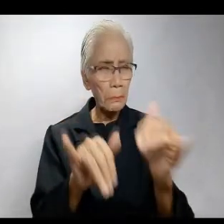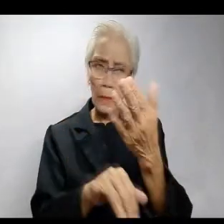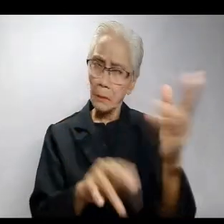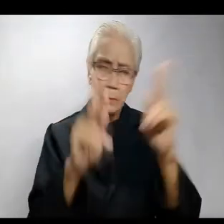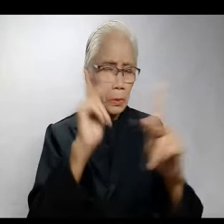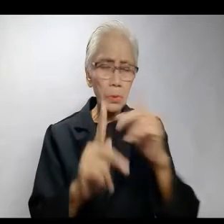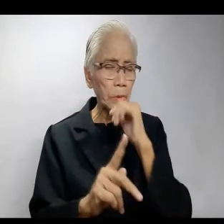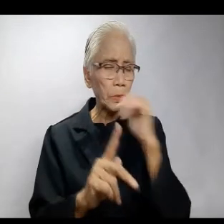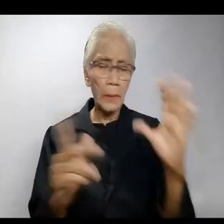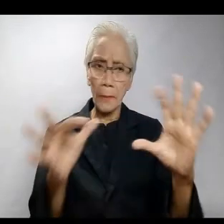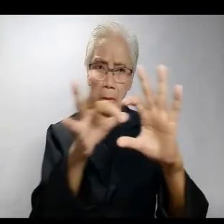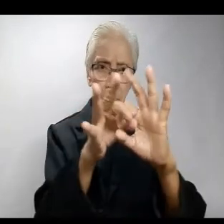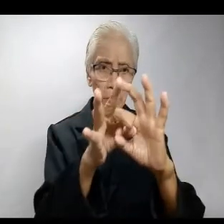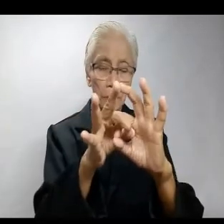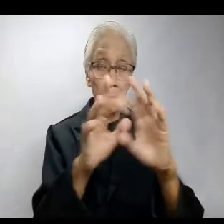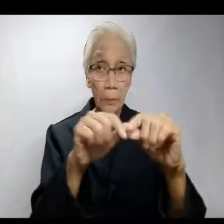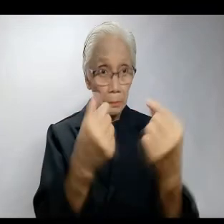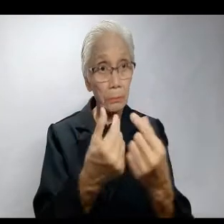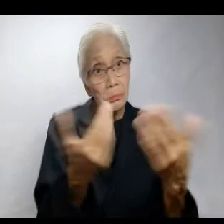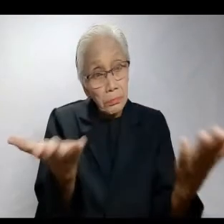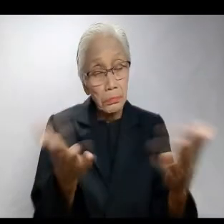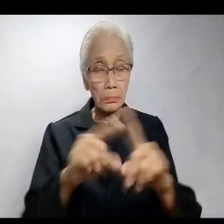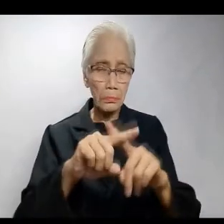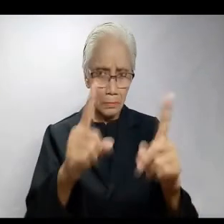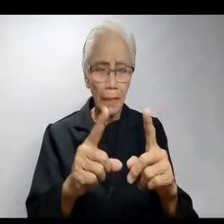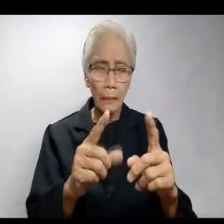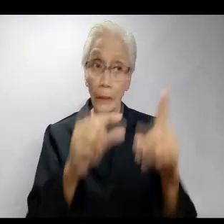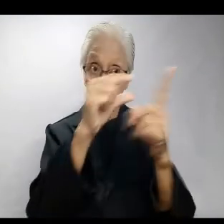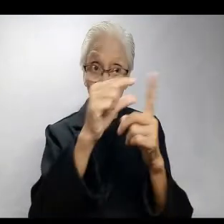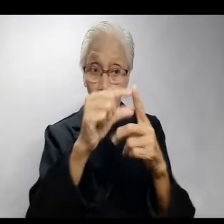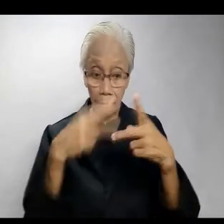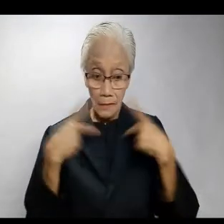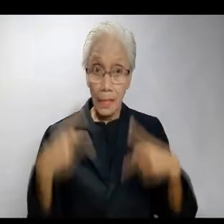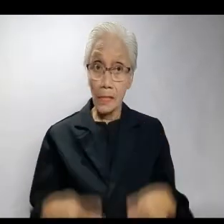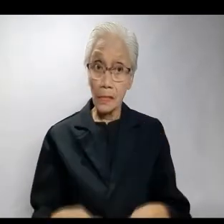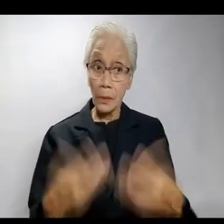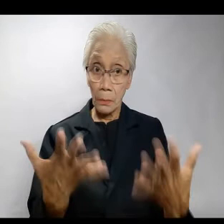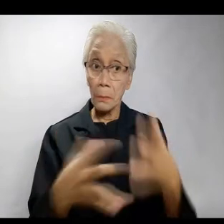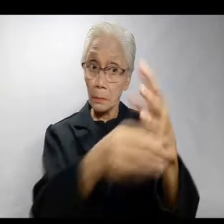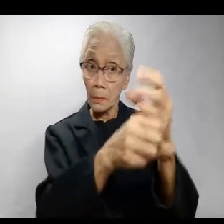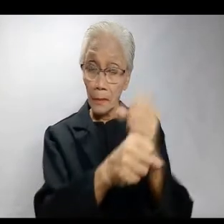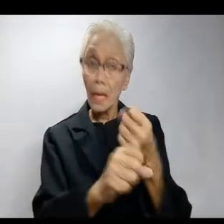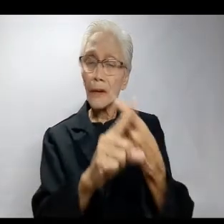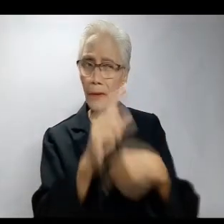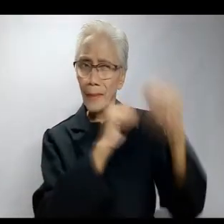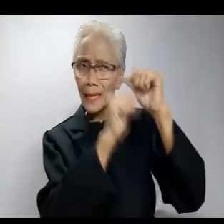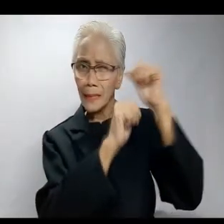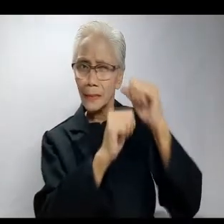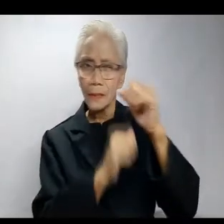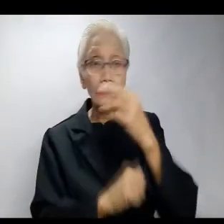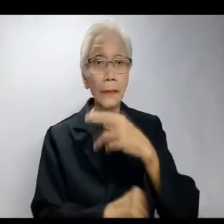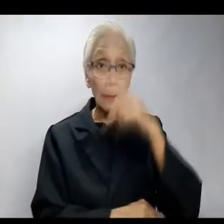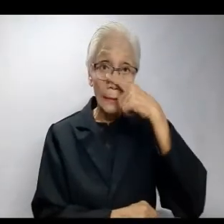those who did not belong to the group. At any rate, the term Pharisee is derived from ancient